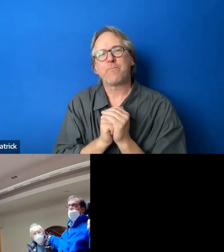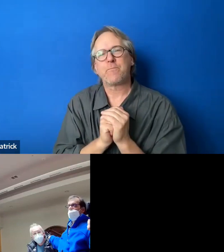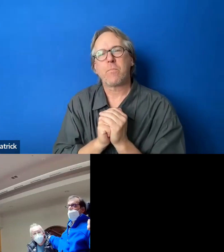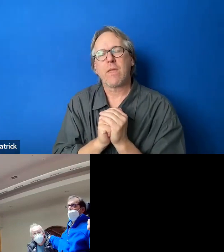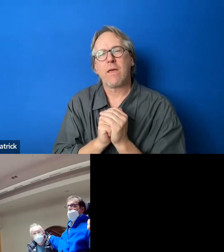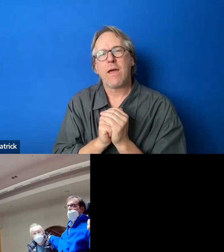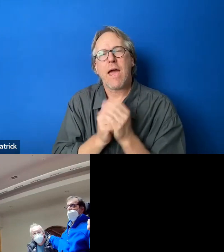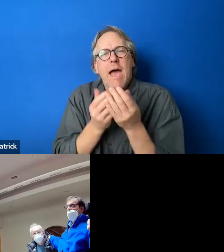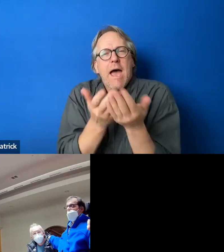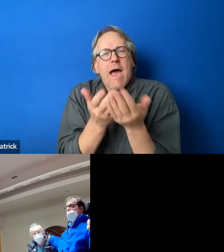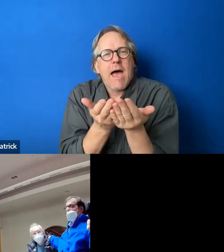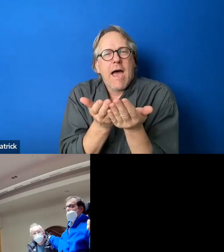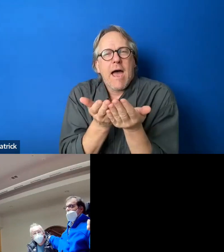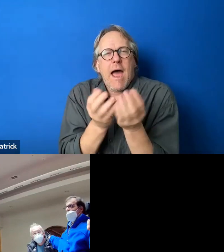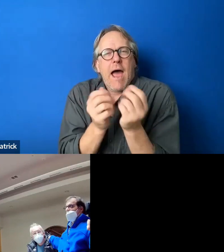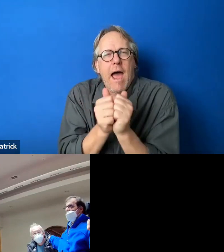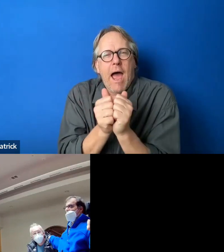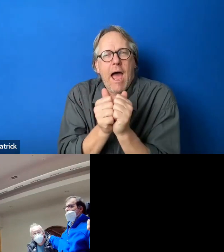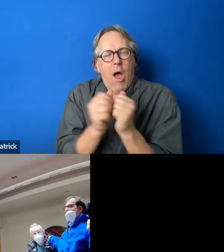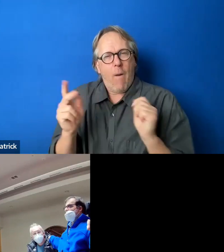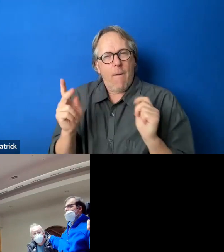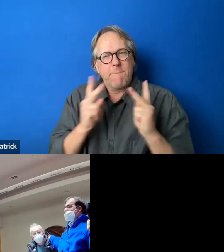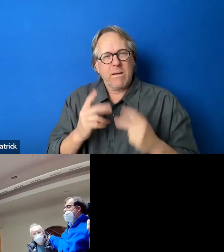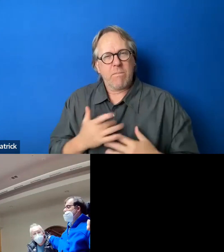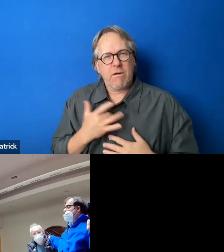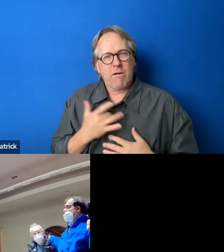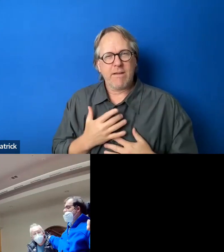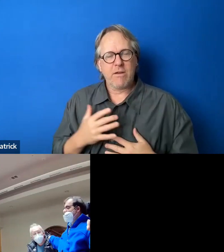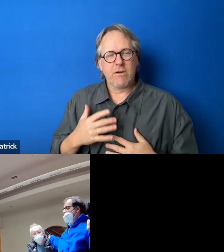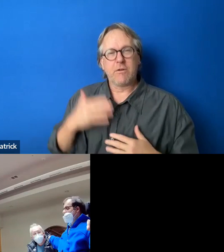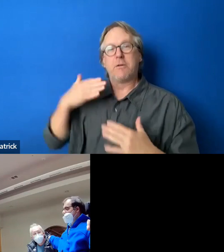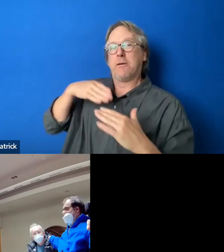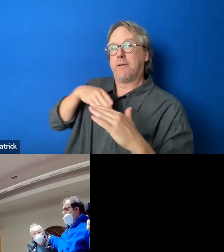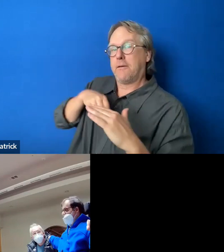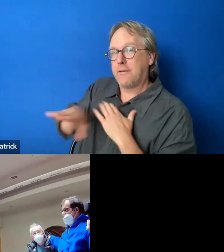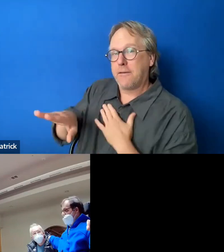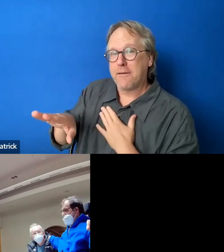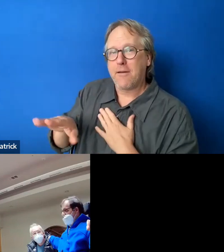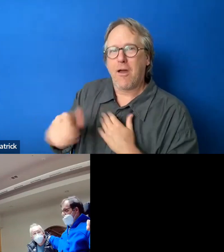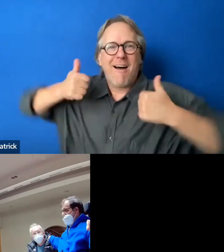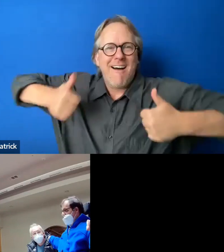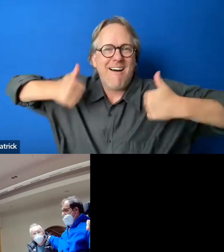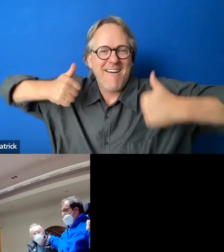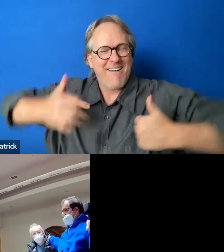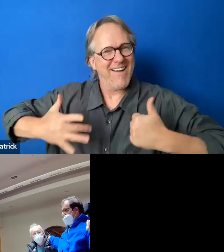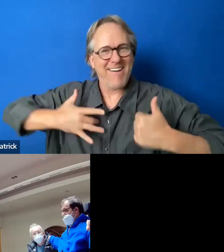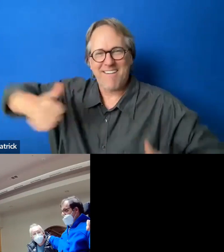how do we make it feel like it is actually really okay to say,